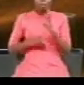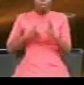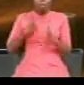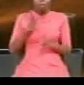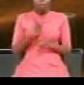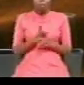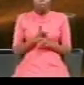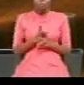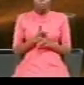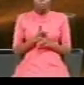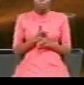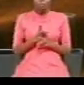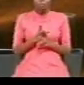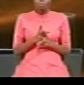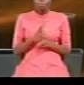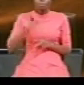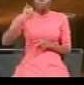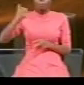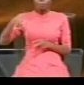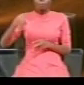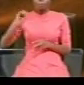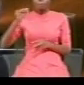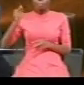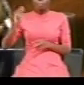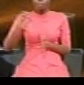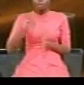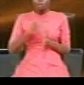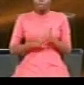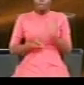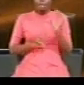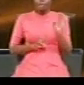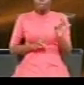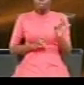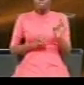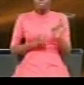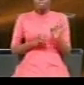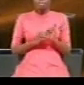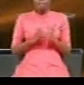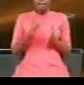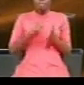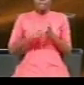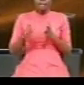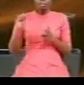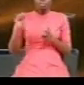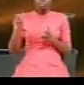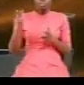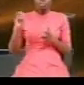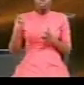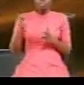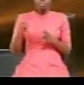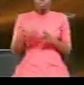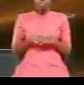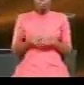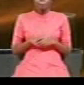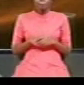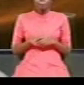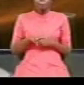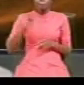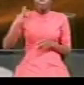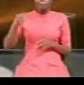world. John chapter 8, verse 12.